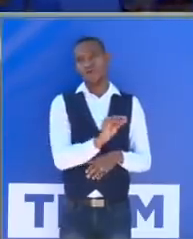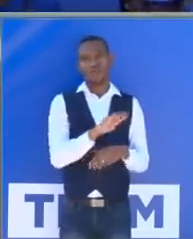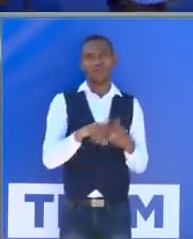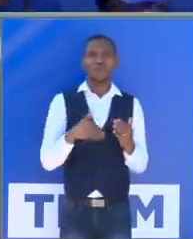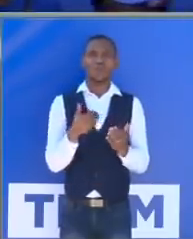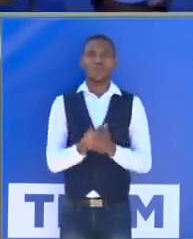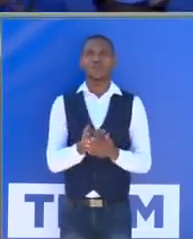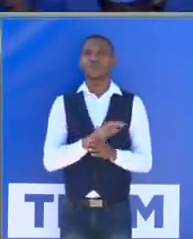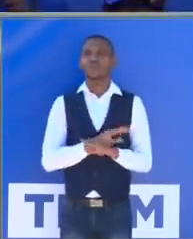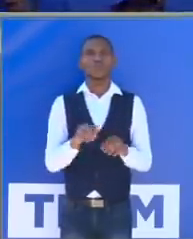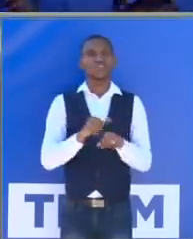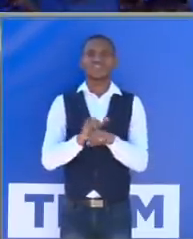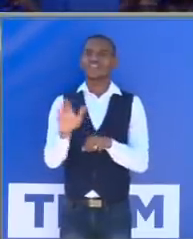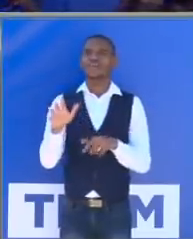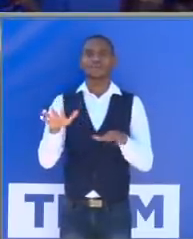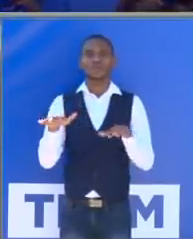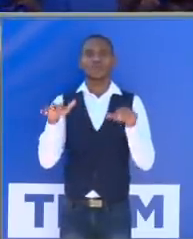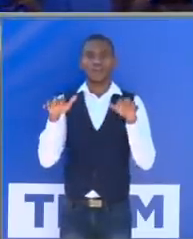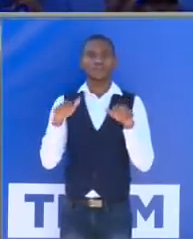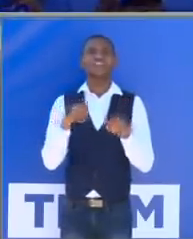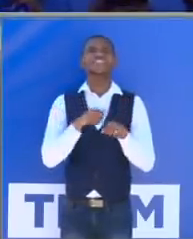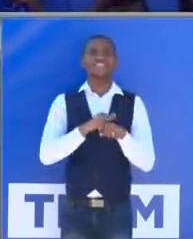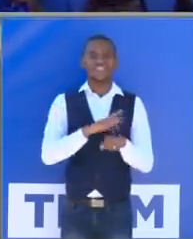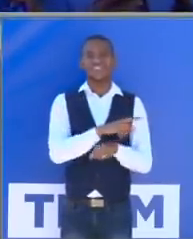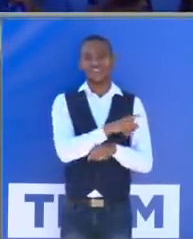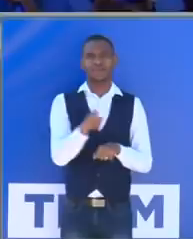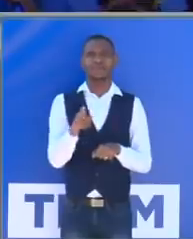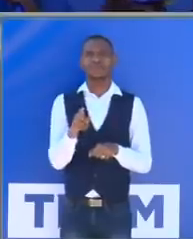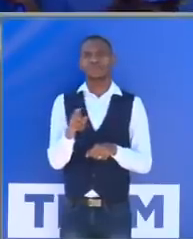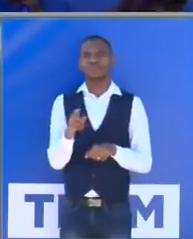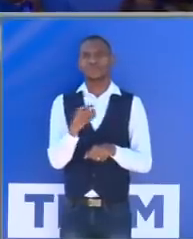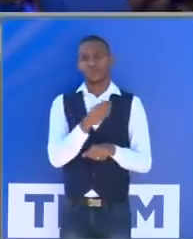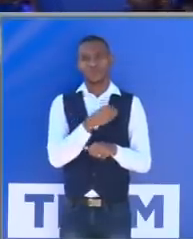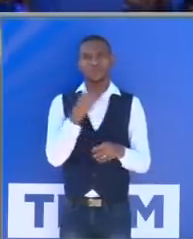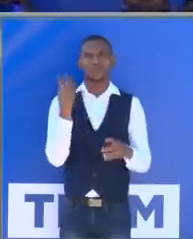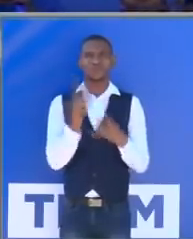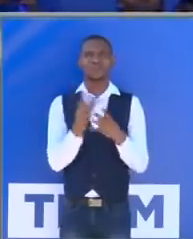Don't send them to parliament, send them to jail.